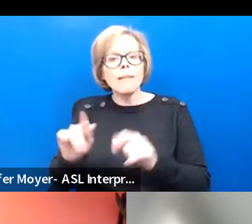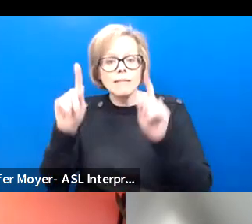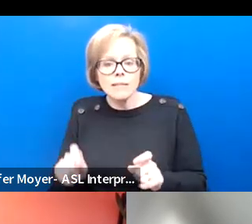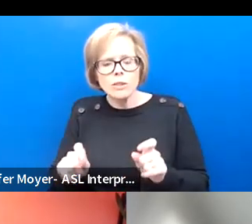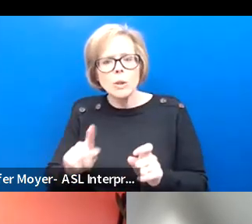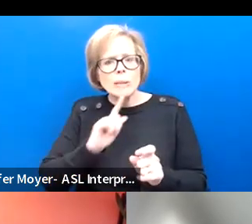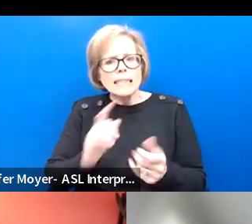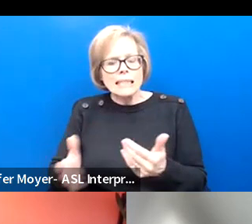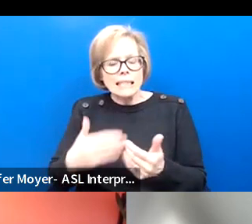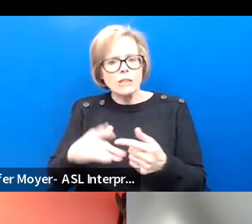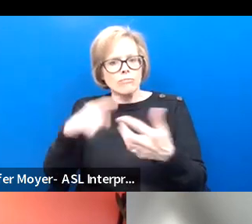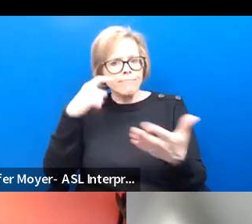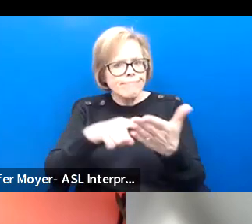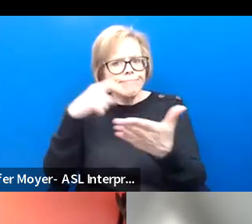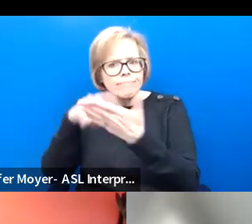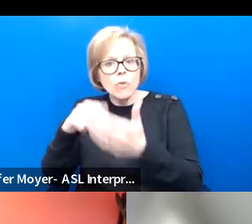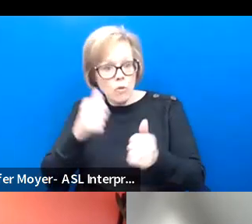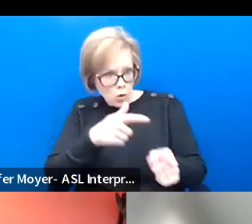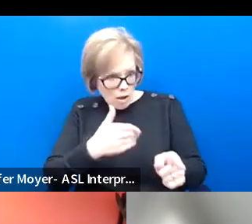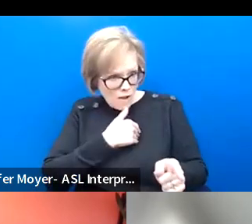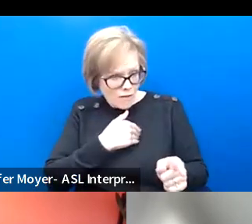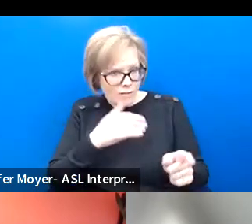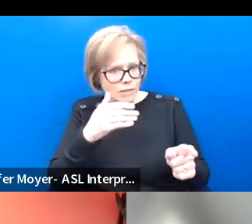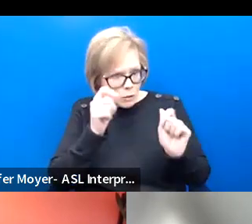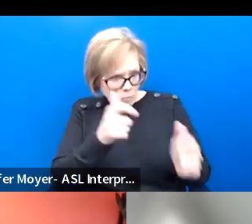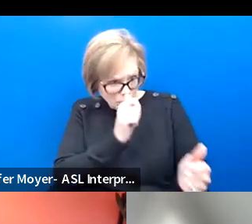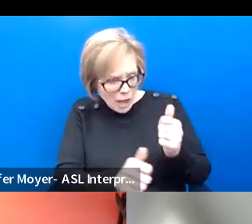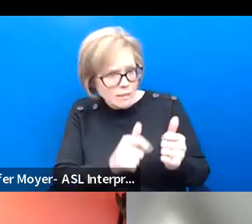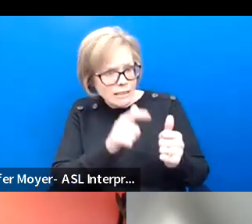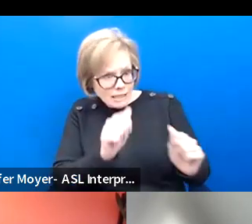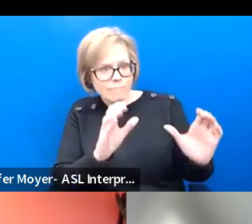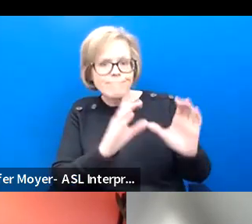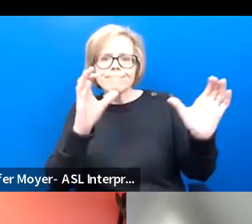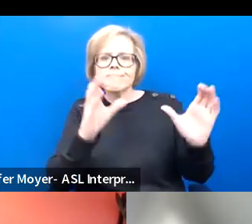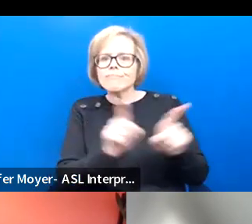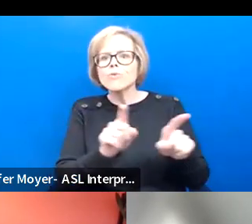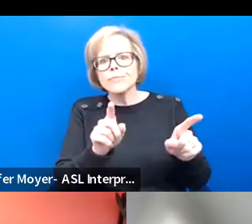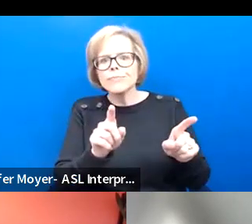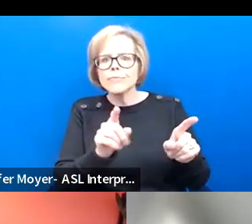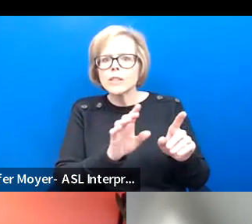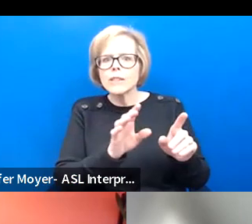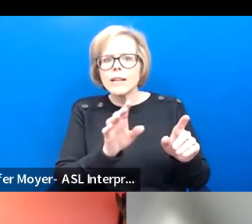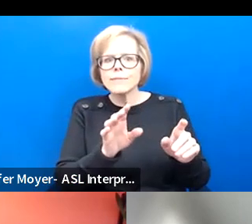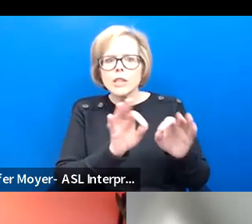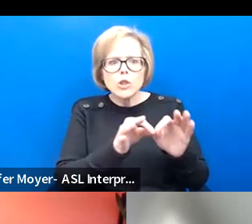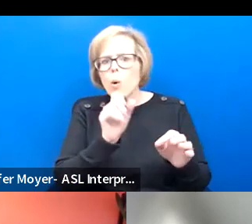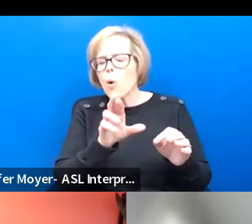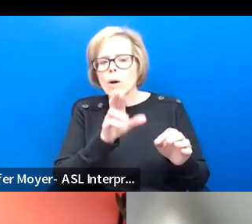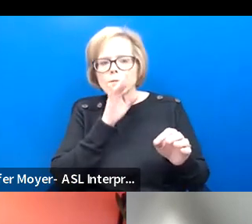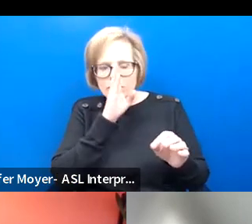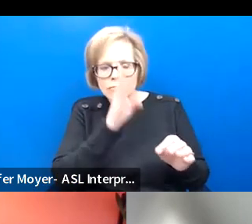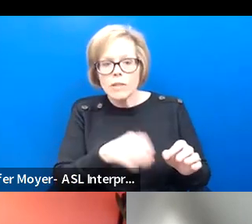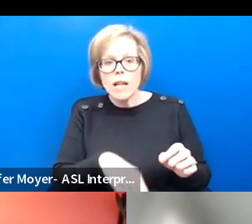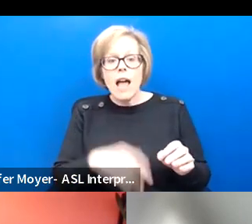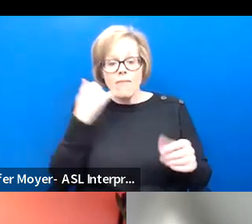was really easy to see whether somebody was credentialed and able to do so, because sometimes if I'm a manager and Dylan's speaking Russian,